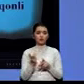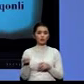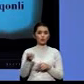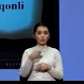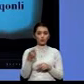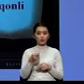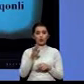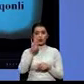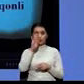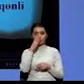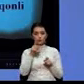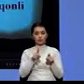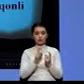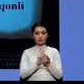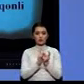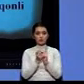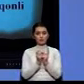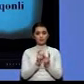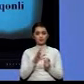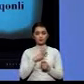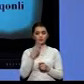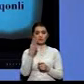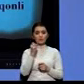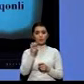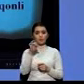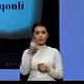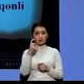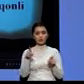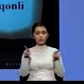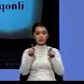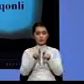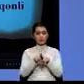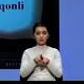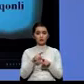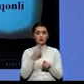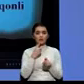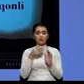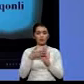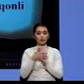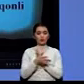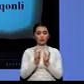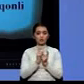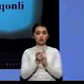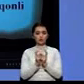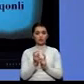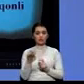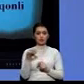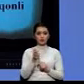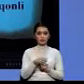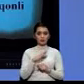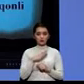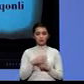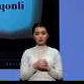o'roq dushmanga hamla qilishibdi. Shayx Najmiddin Kubro ham qonli jangga kiribdilar.